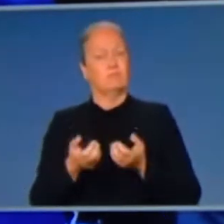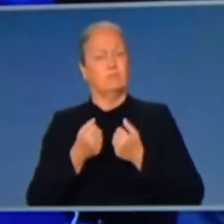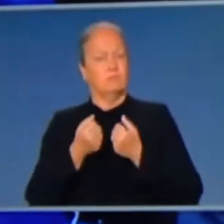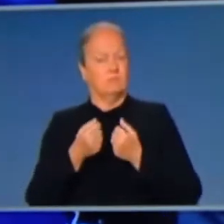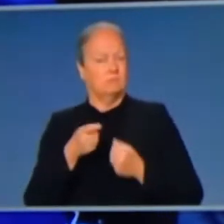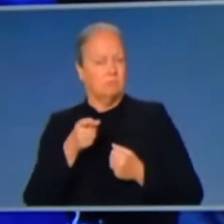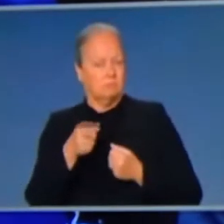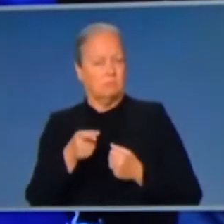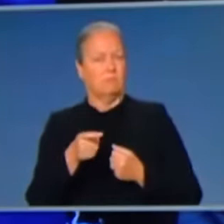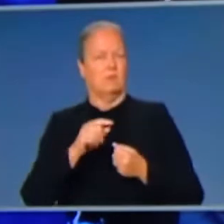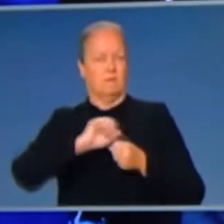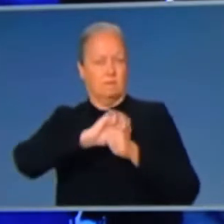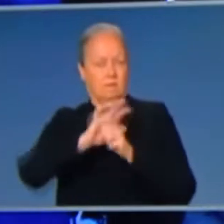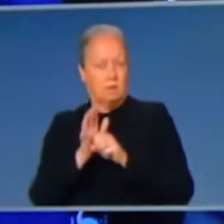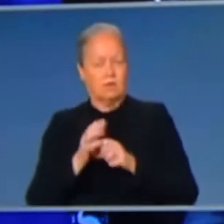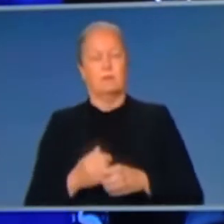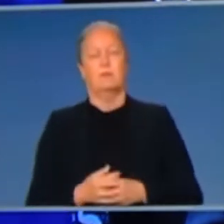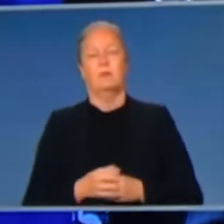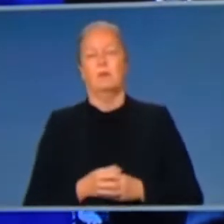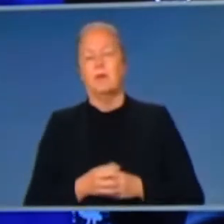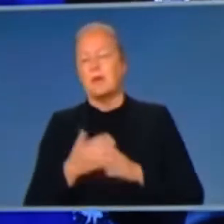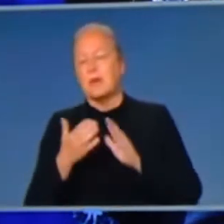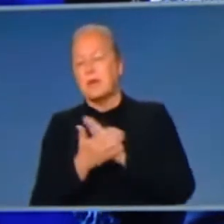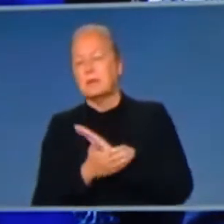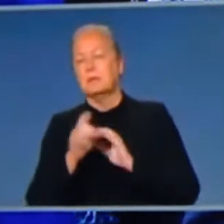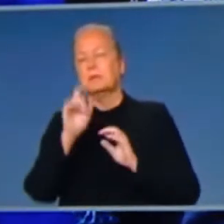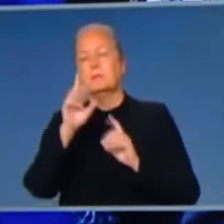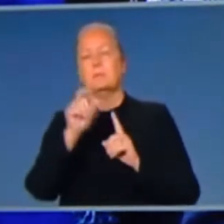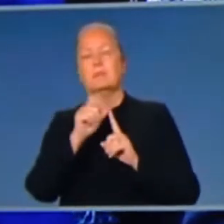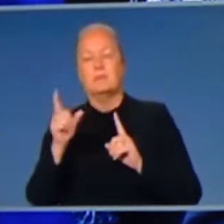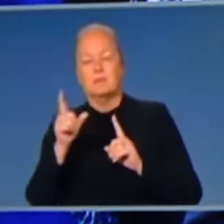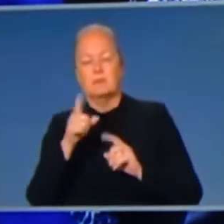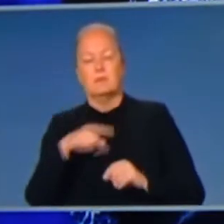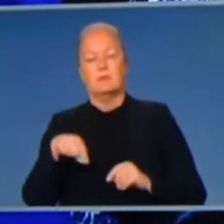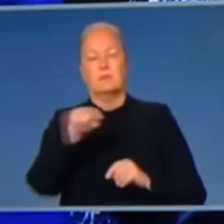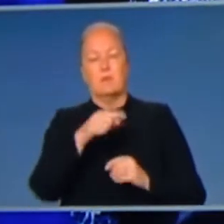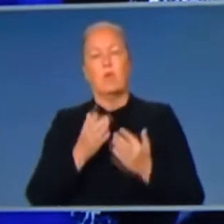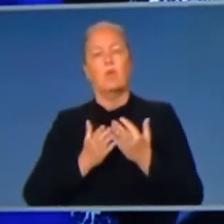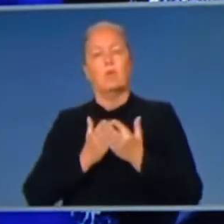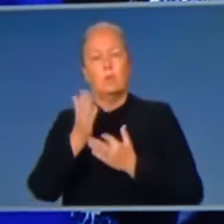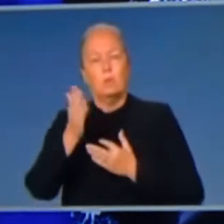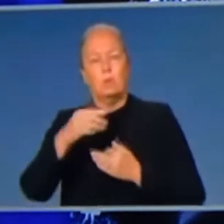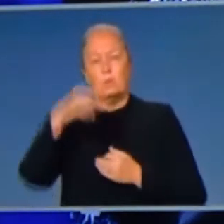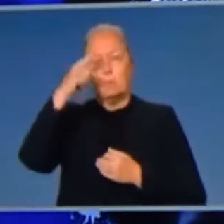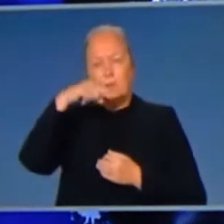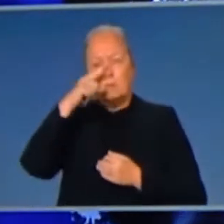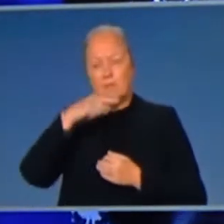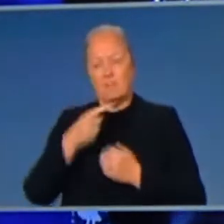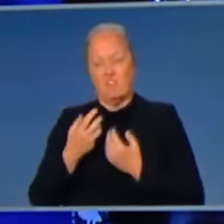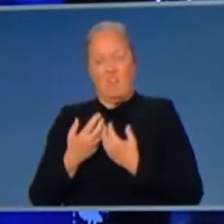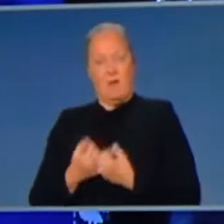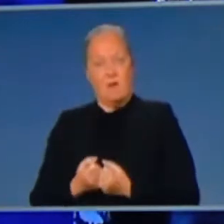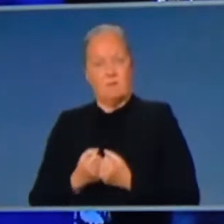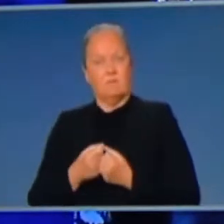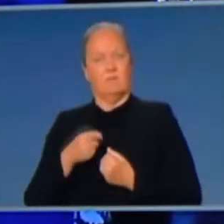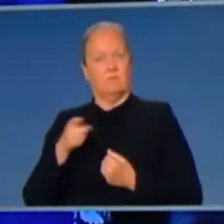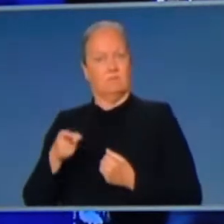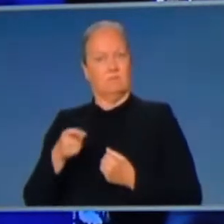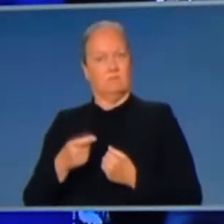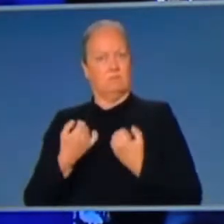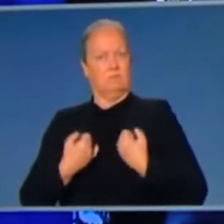those are coming through community transmission at this point. We have so far